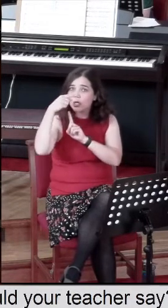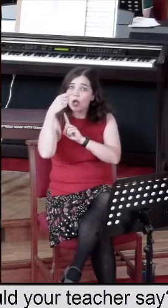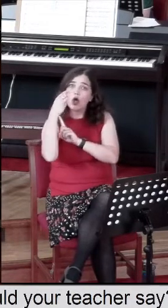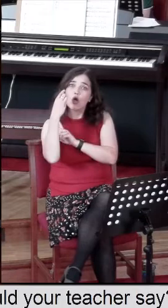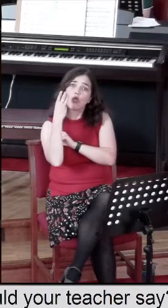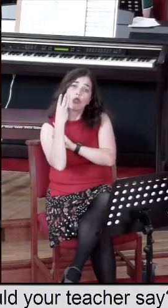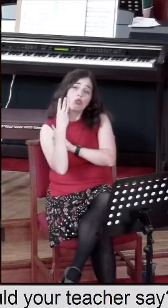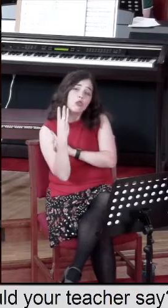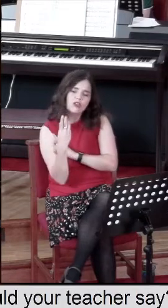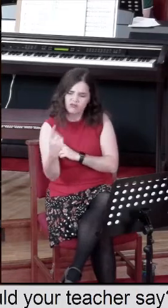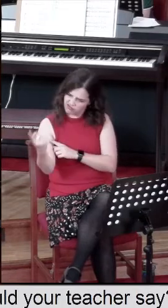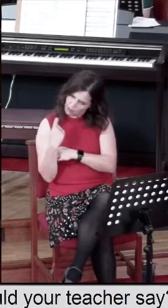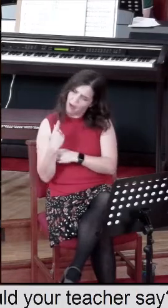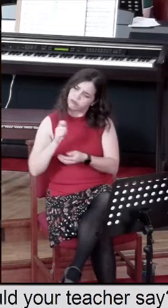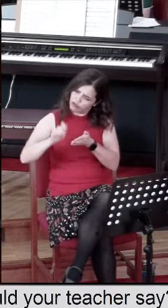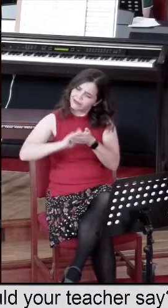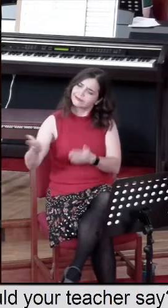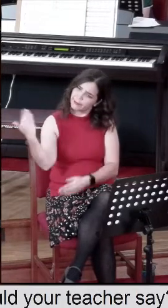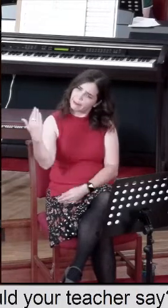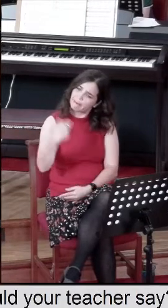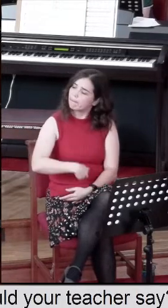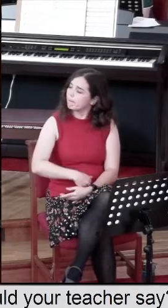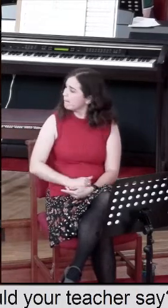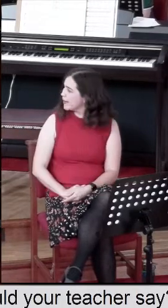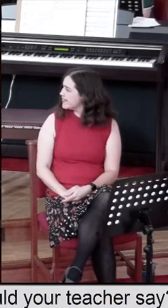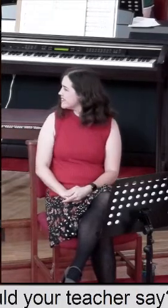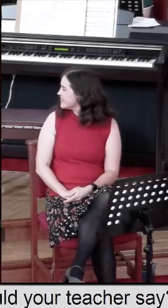I'll tell you what, you come and do it.